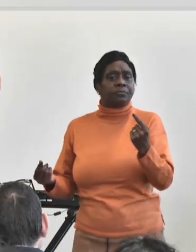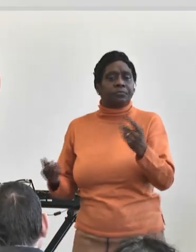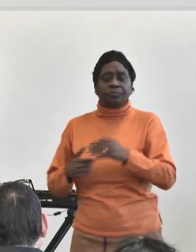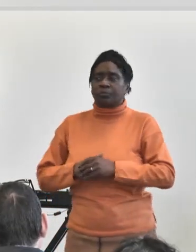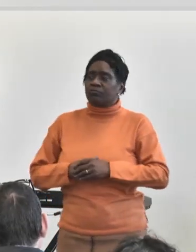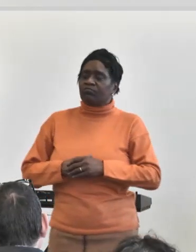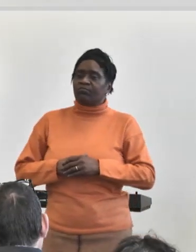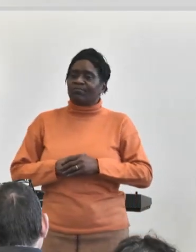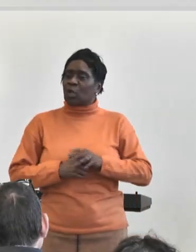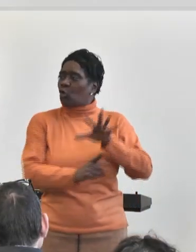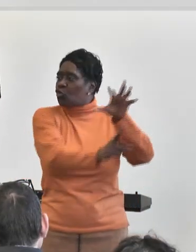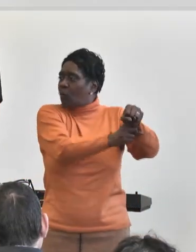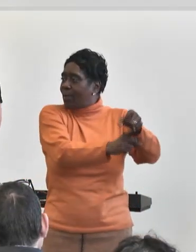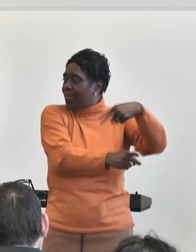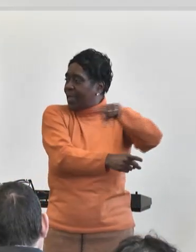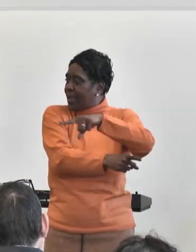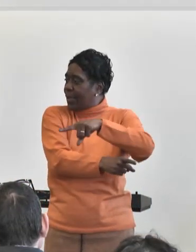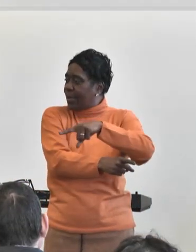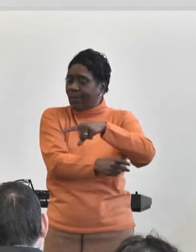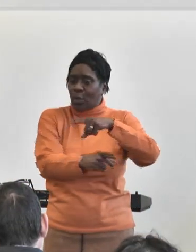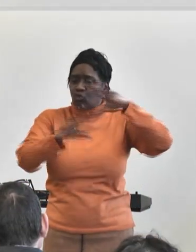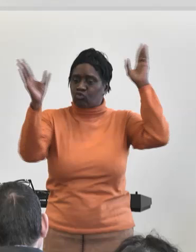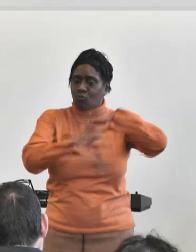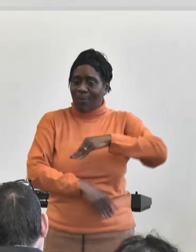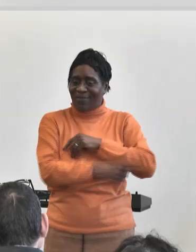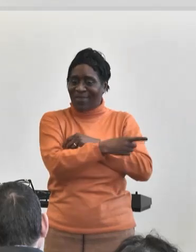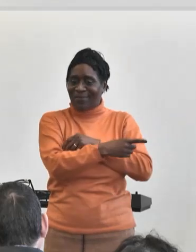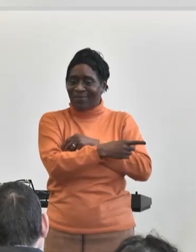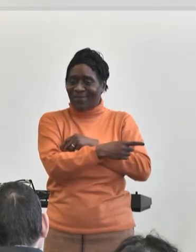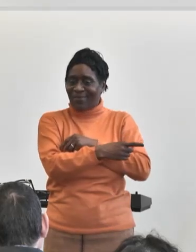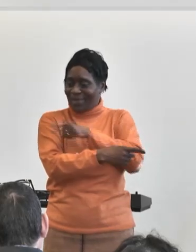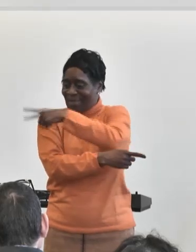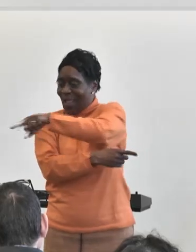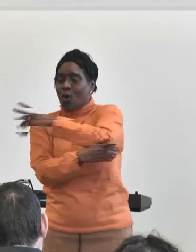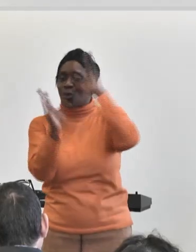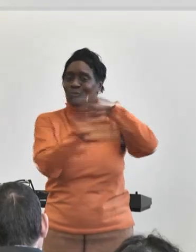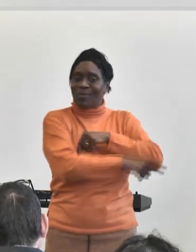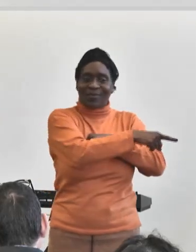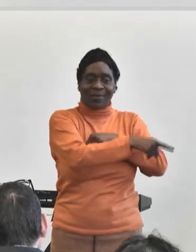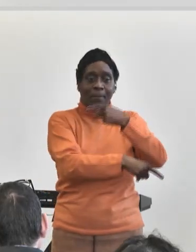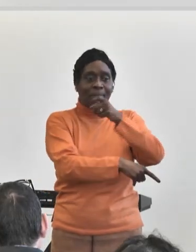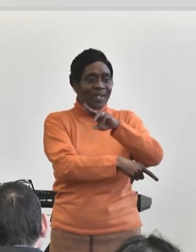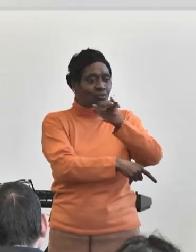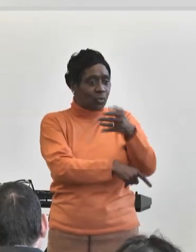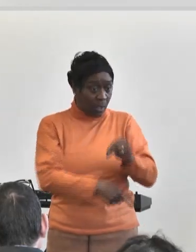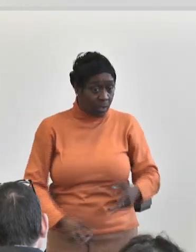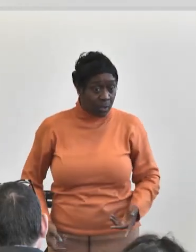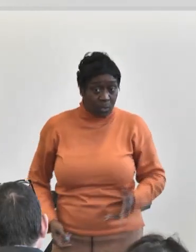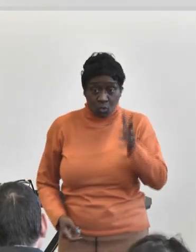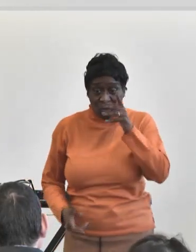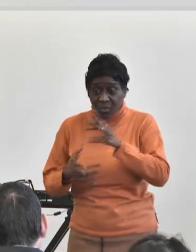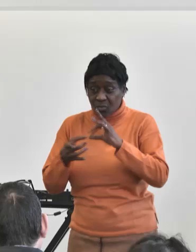querían trap them and cause trouble for them. De causarles problemas a ellos, de atraparles. Have you ever heard